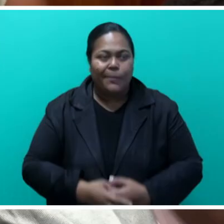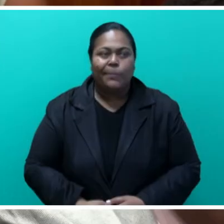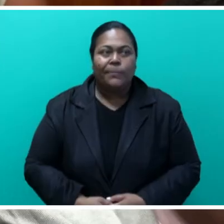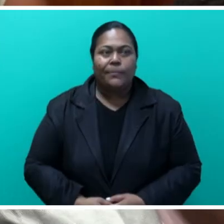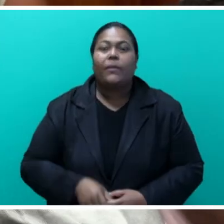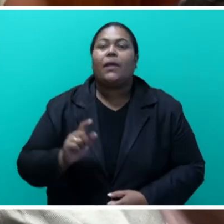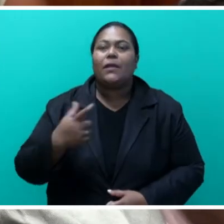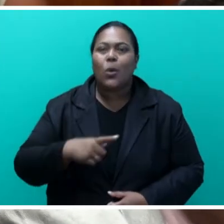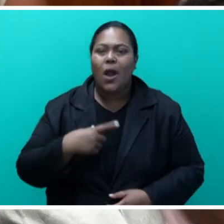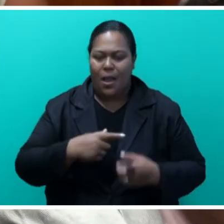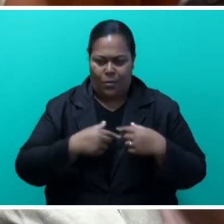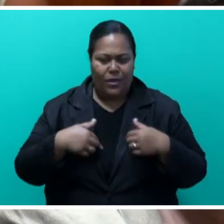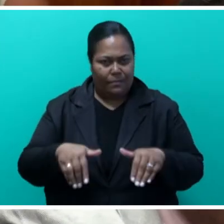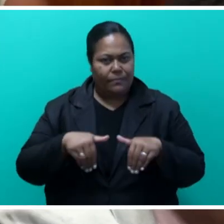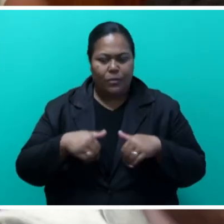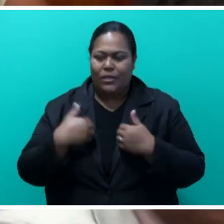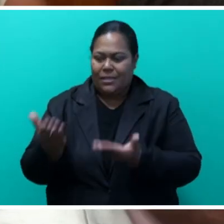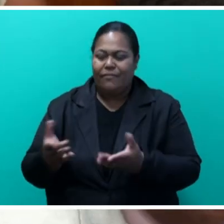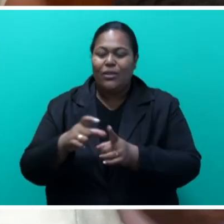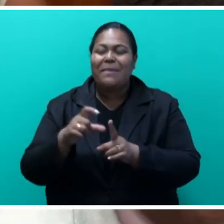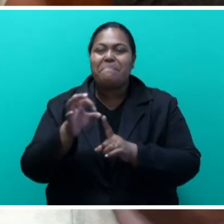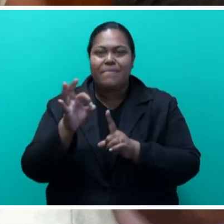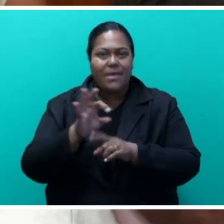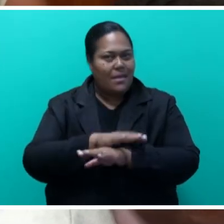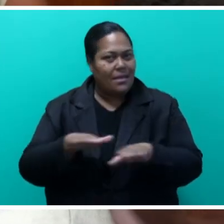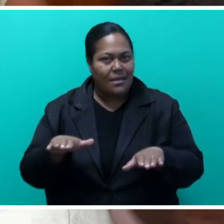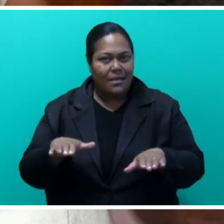why we have just submitted it to the DPP.